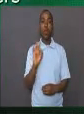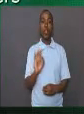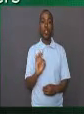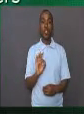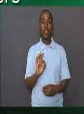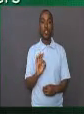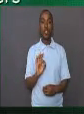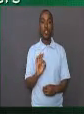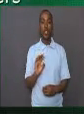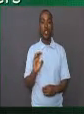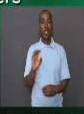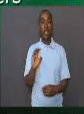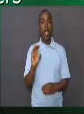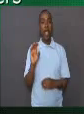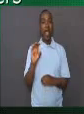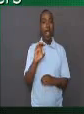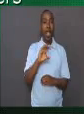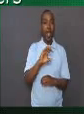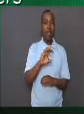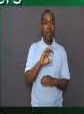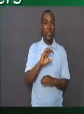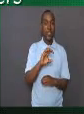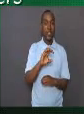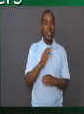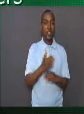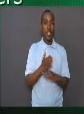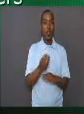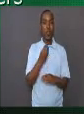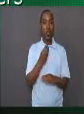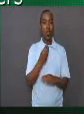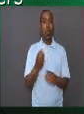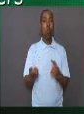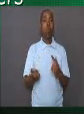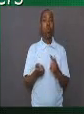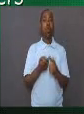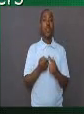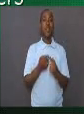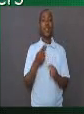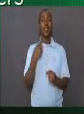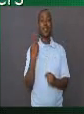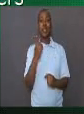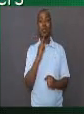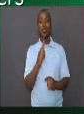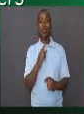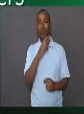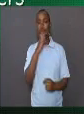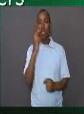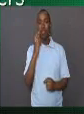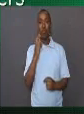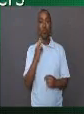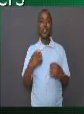Carnivores are known as secondary consumers because they eat animals that eat